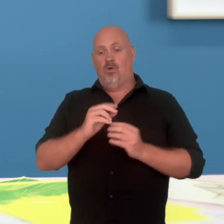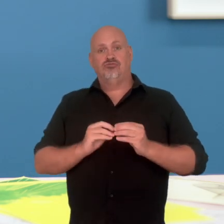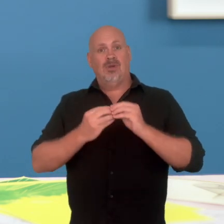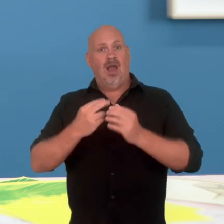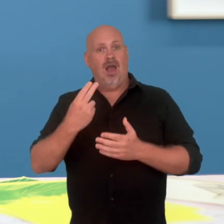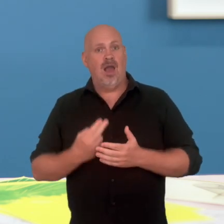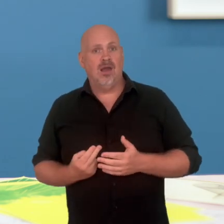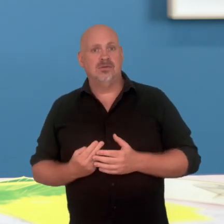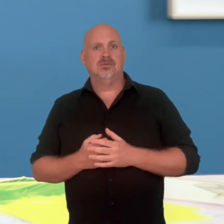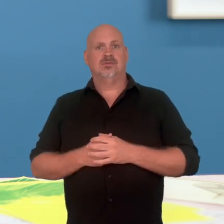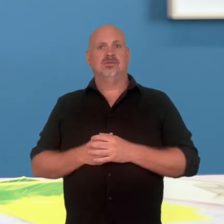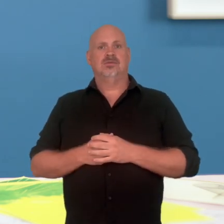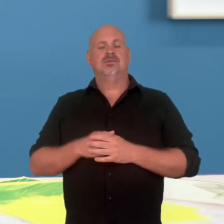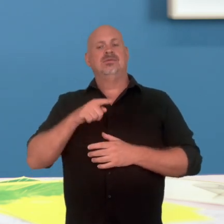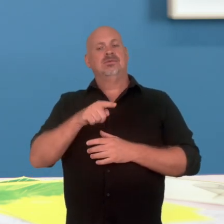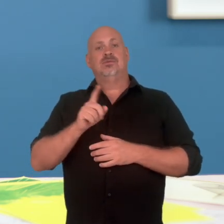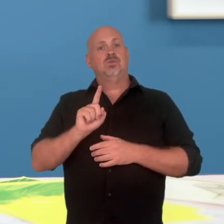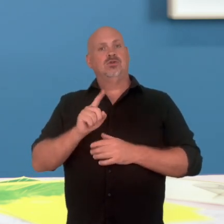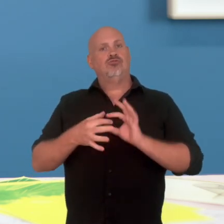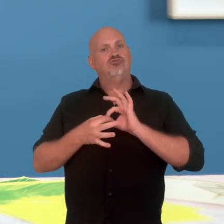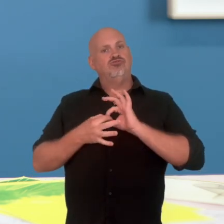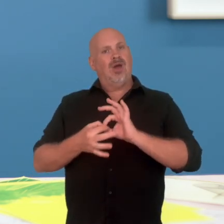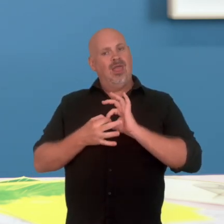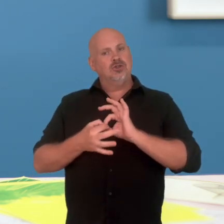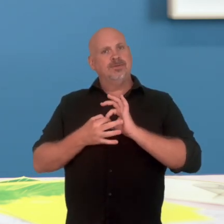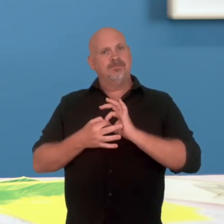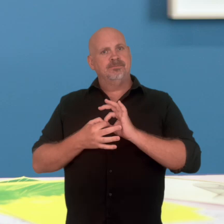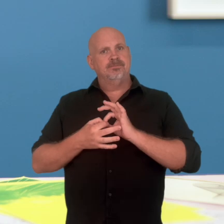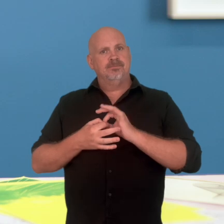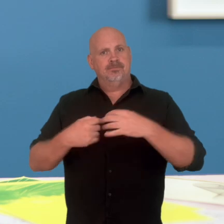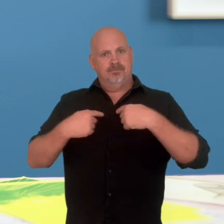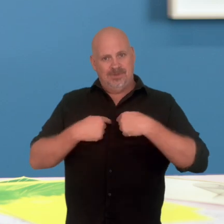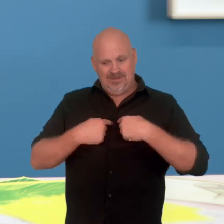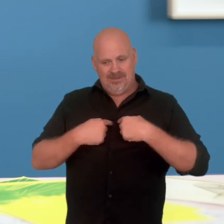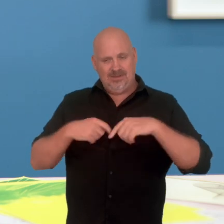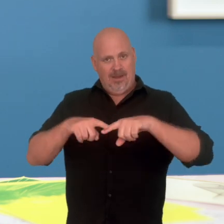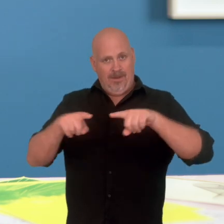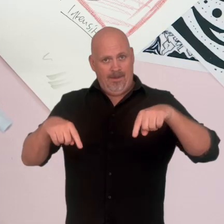is about the relationship between you, the page, and the